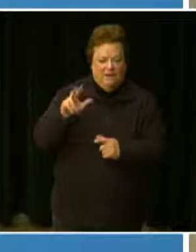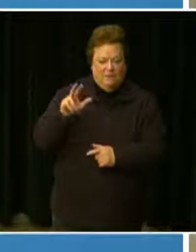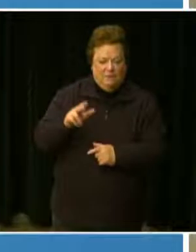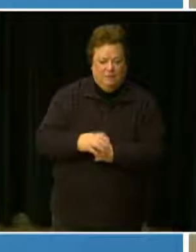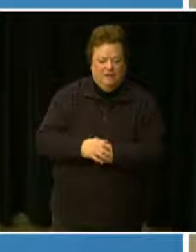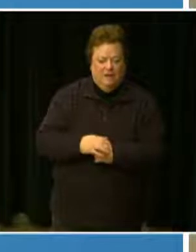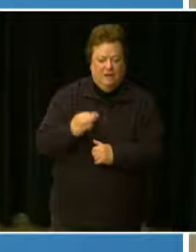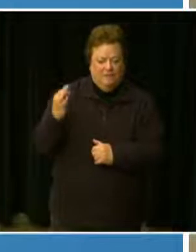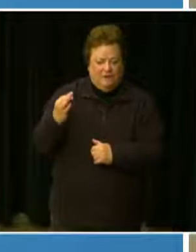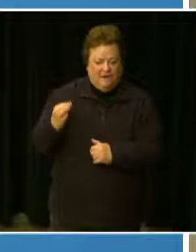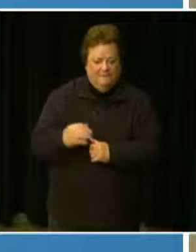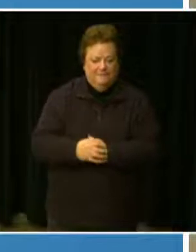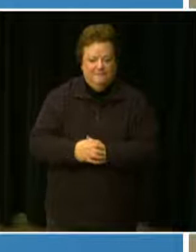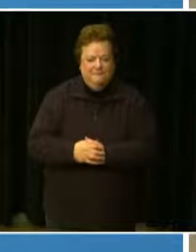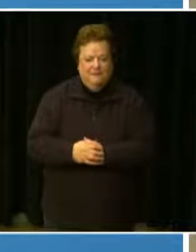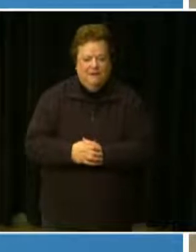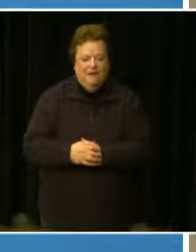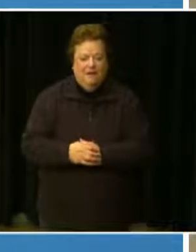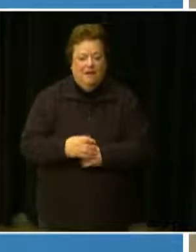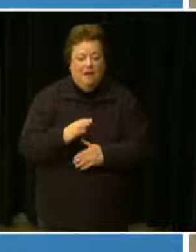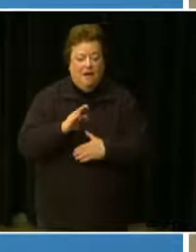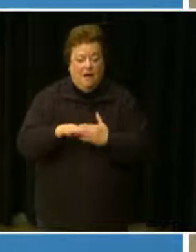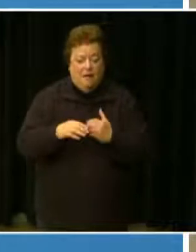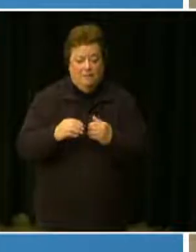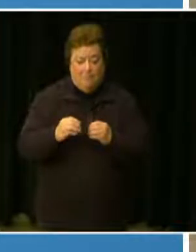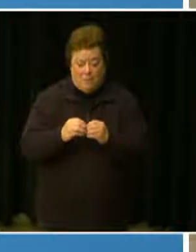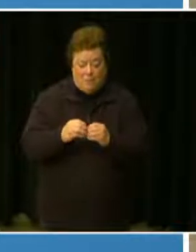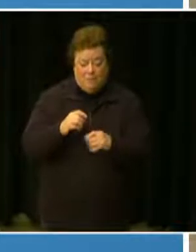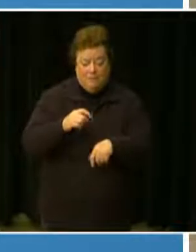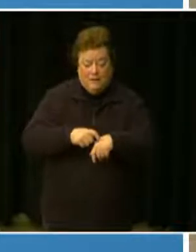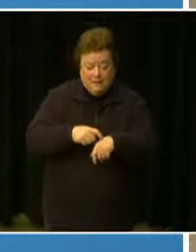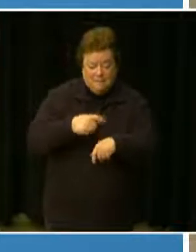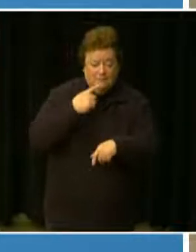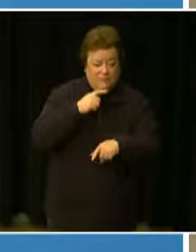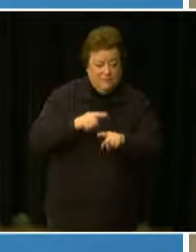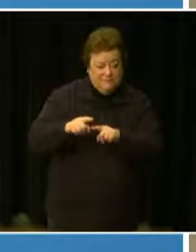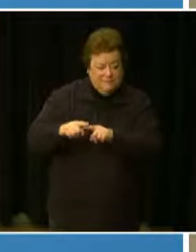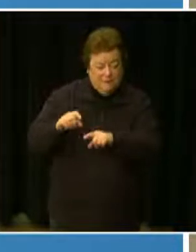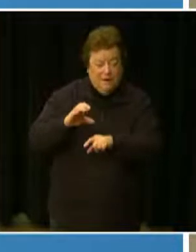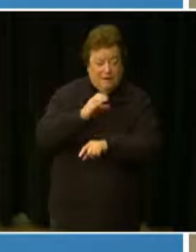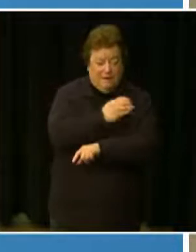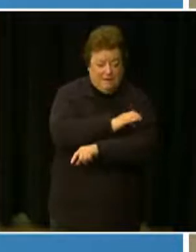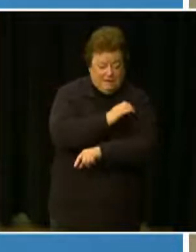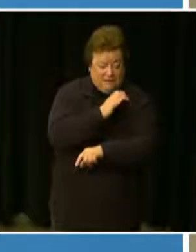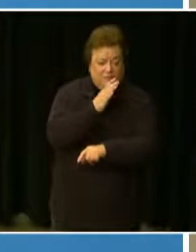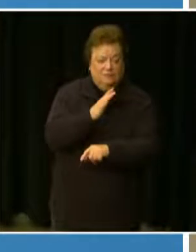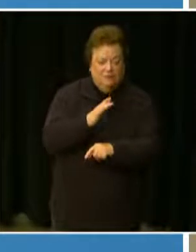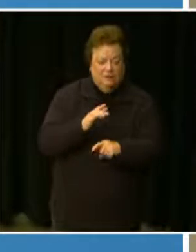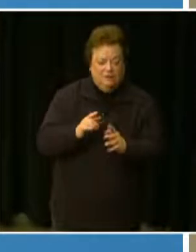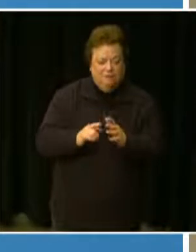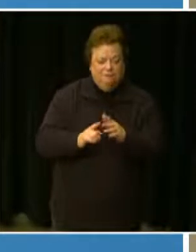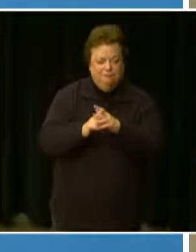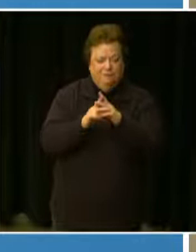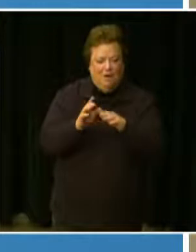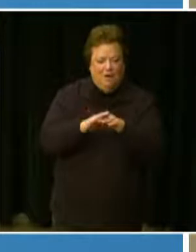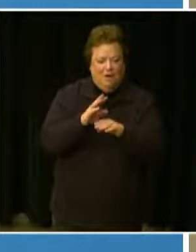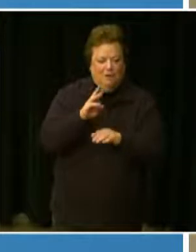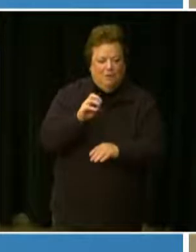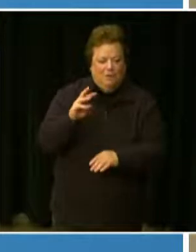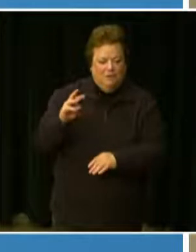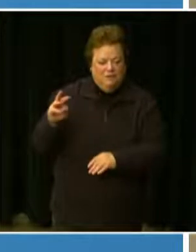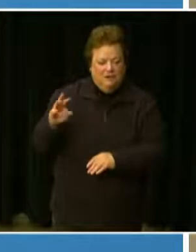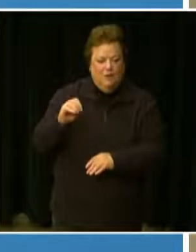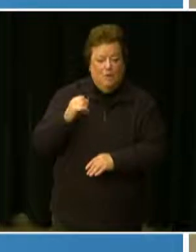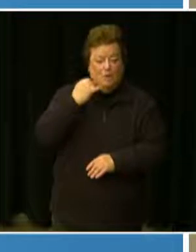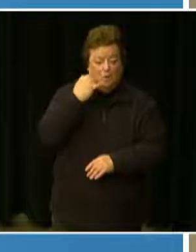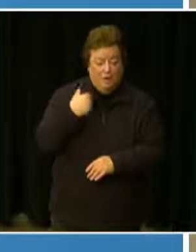second doses and boosters. More clinic times and locations are available on our website or by calling us